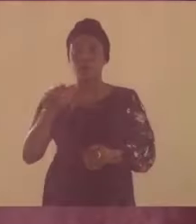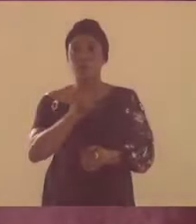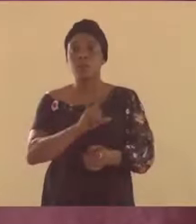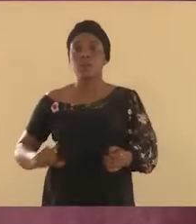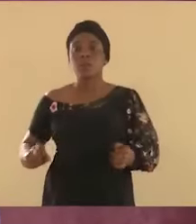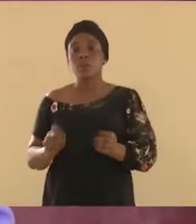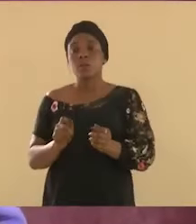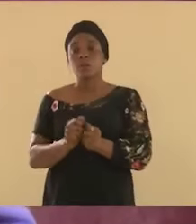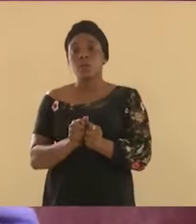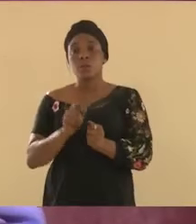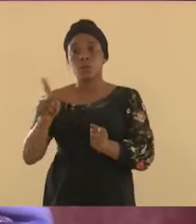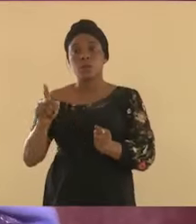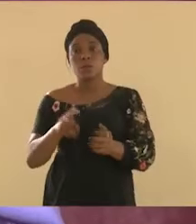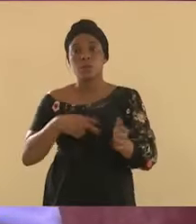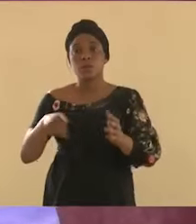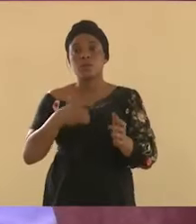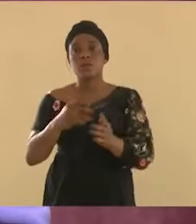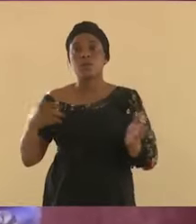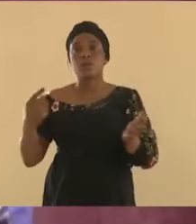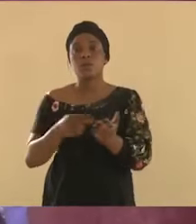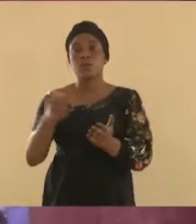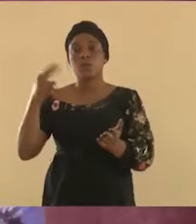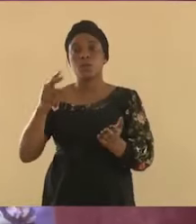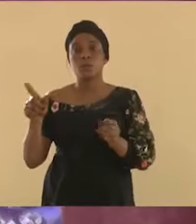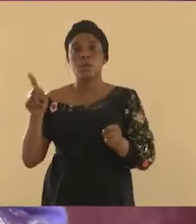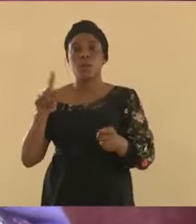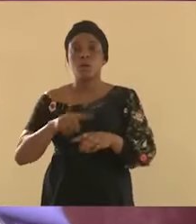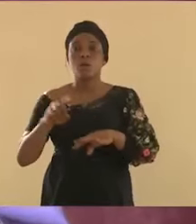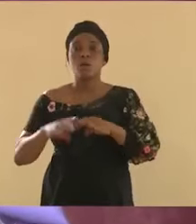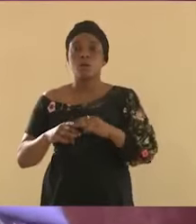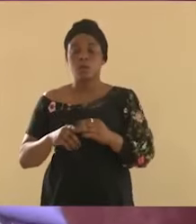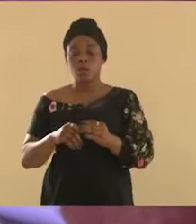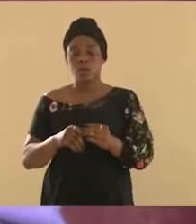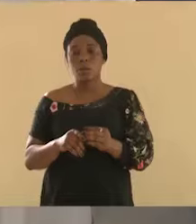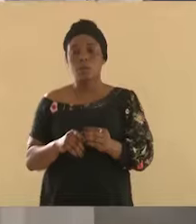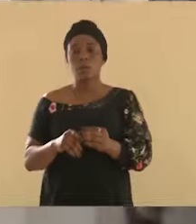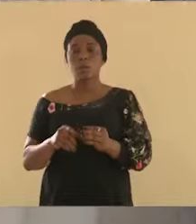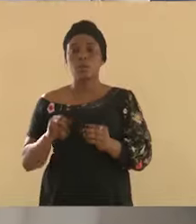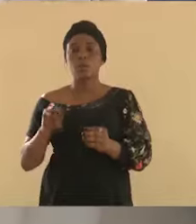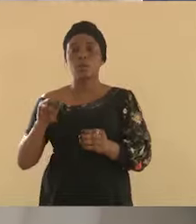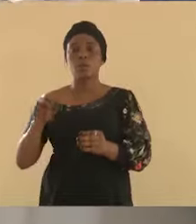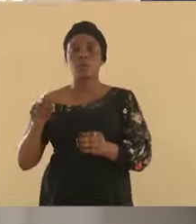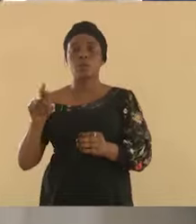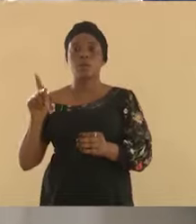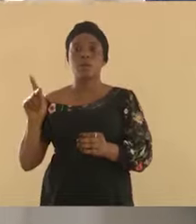The Lord be with you. Your reading from the Holy Gospel according to Mark.